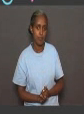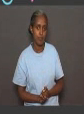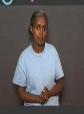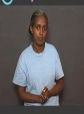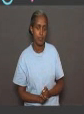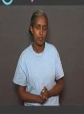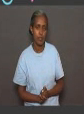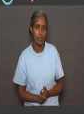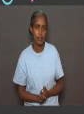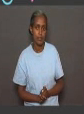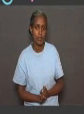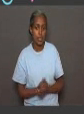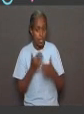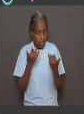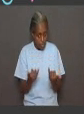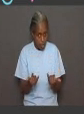factorial.